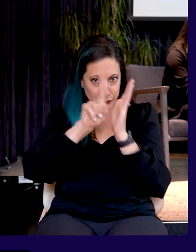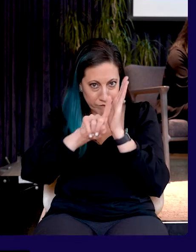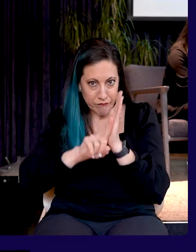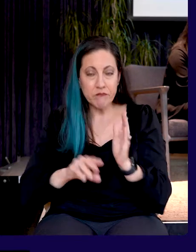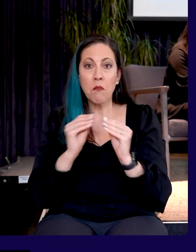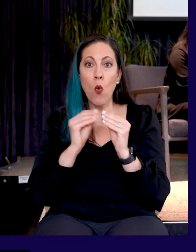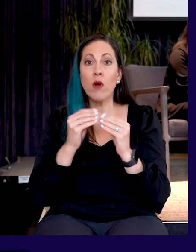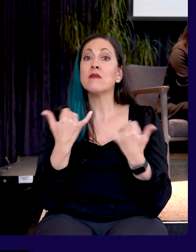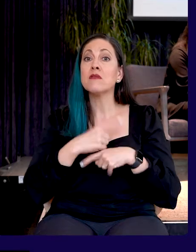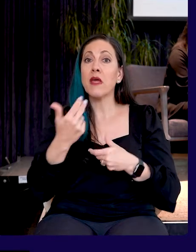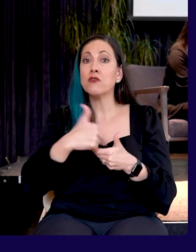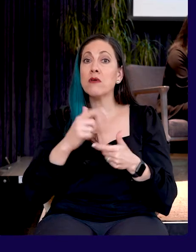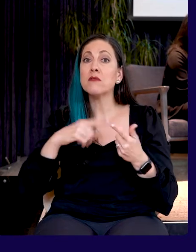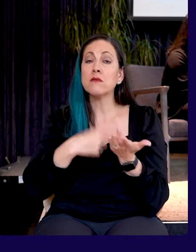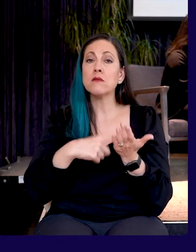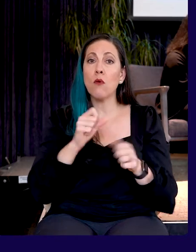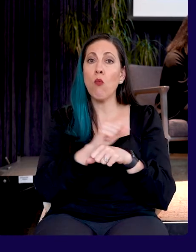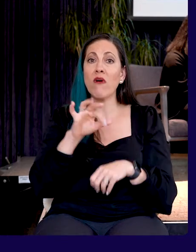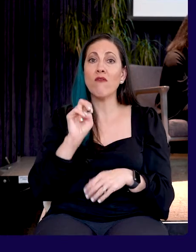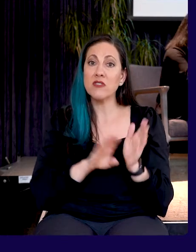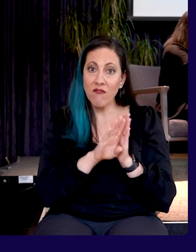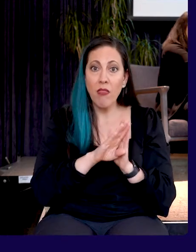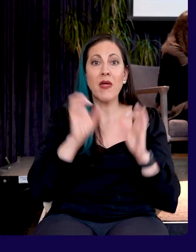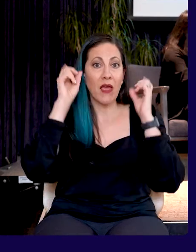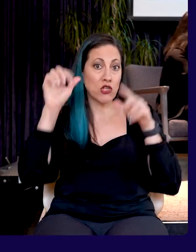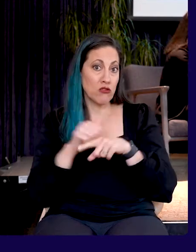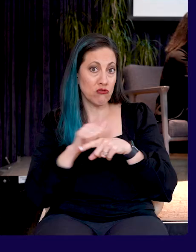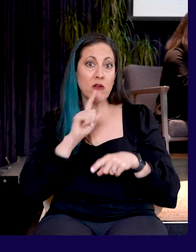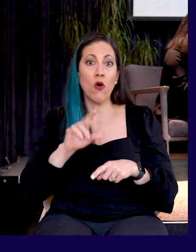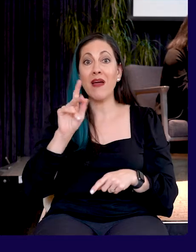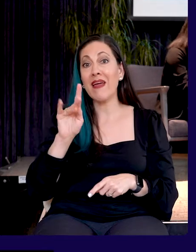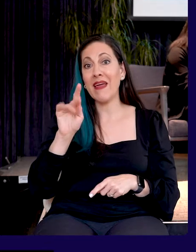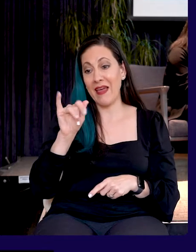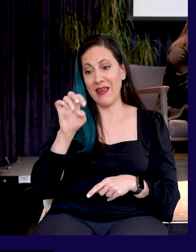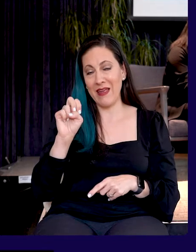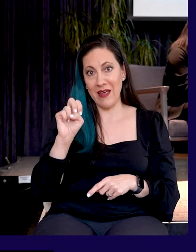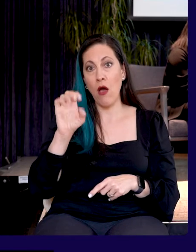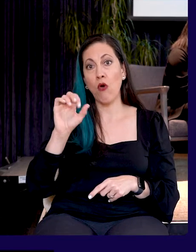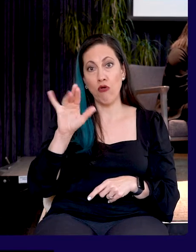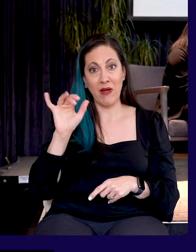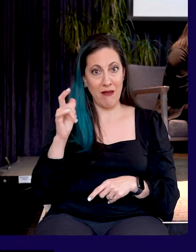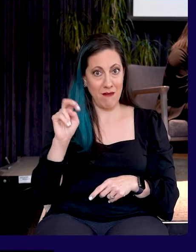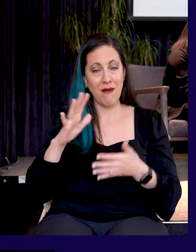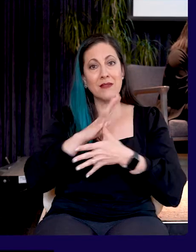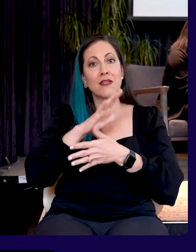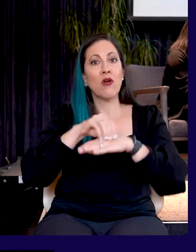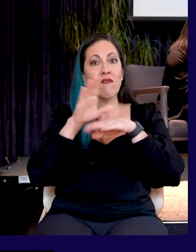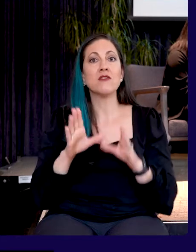joining us to talk about workforce development, education, and training are Katie Corrigan, a senior advisor at